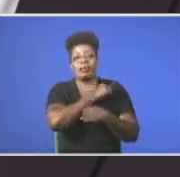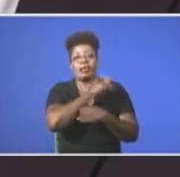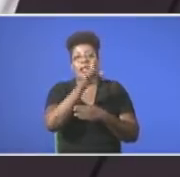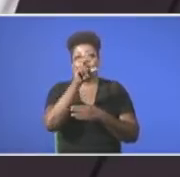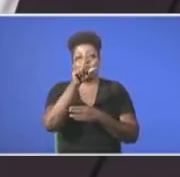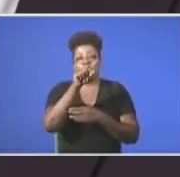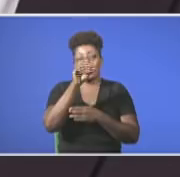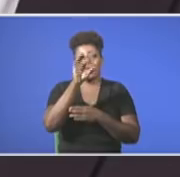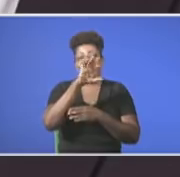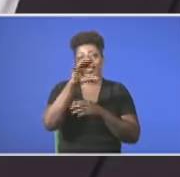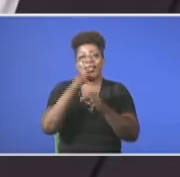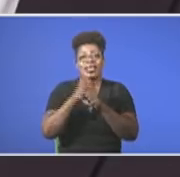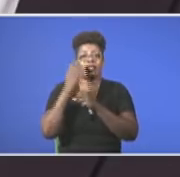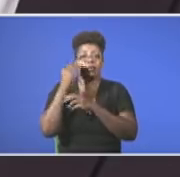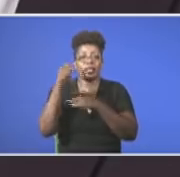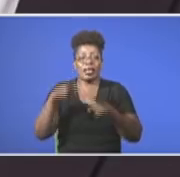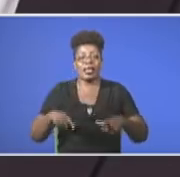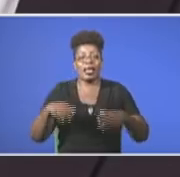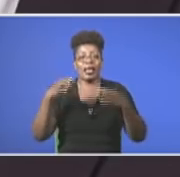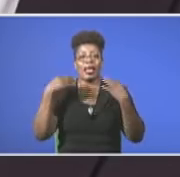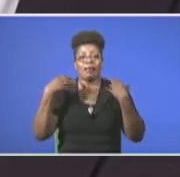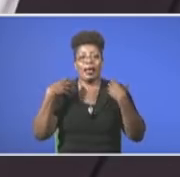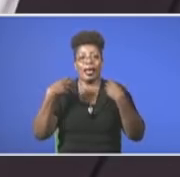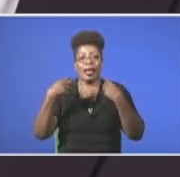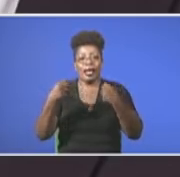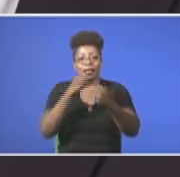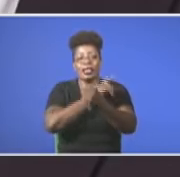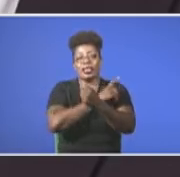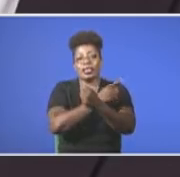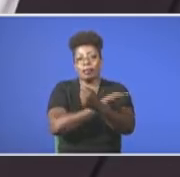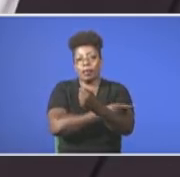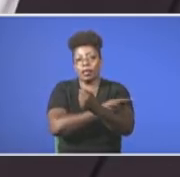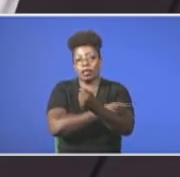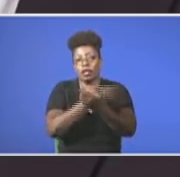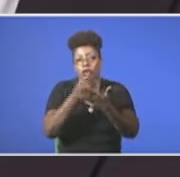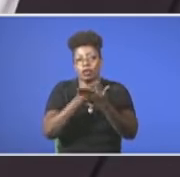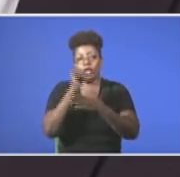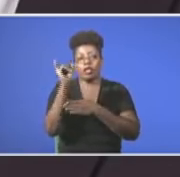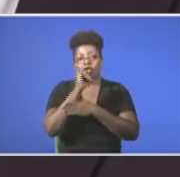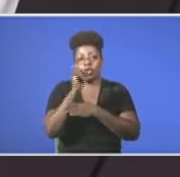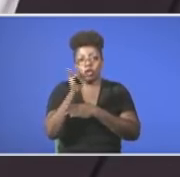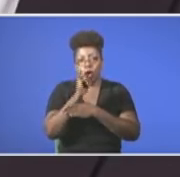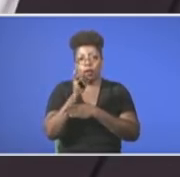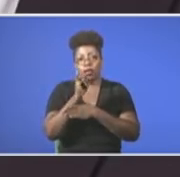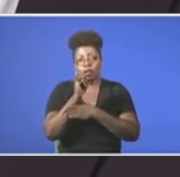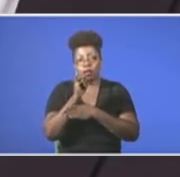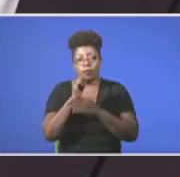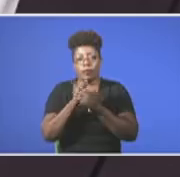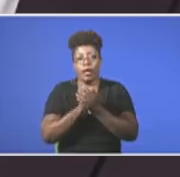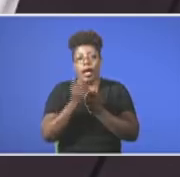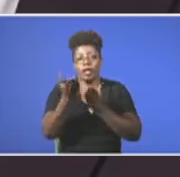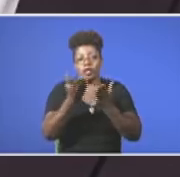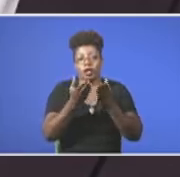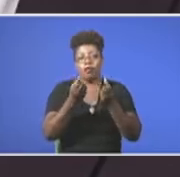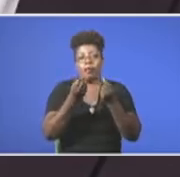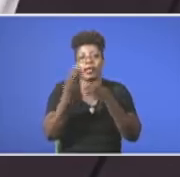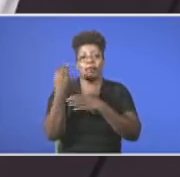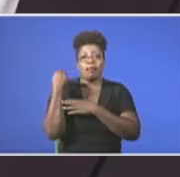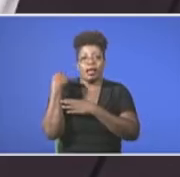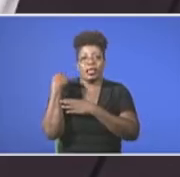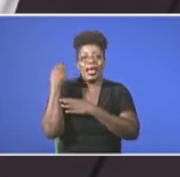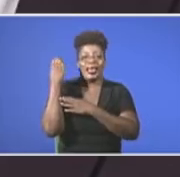years experience in the life, health, disability and annuity insurance industry, having served in many management and